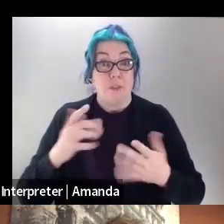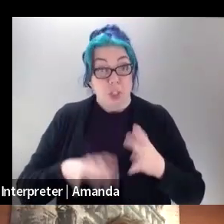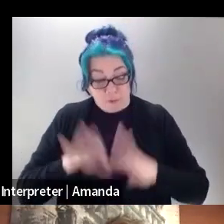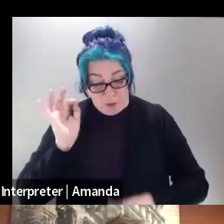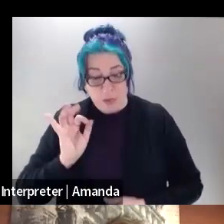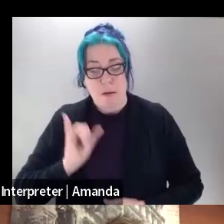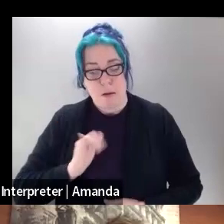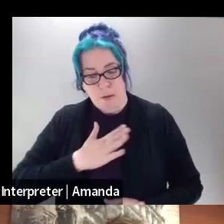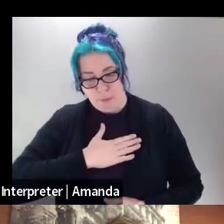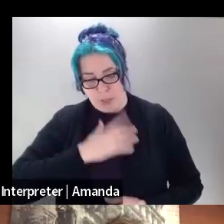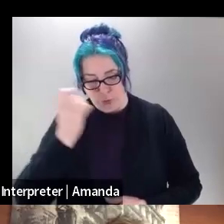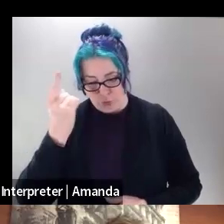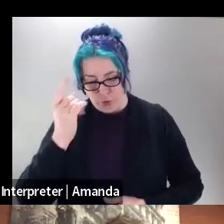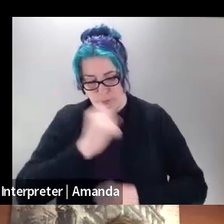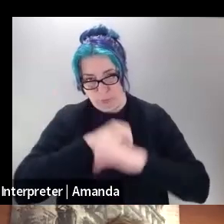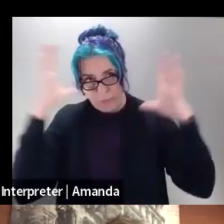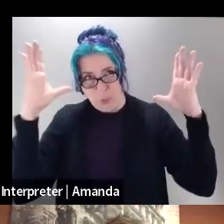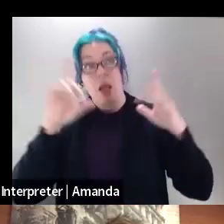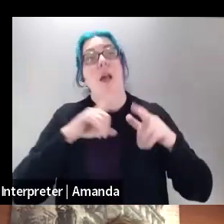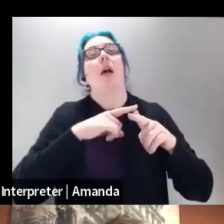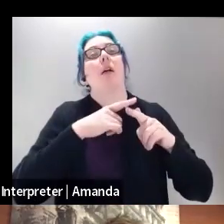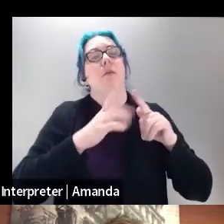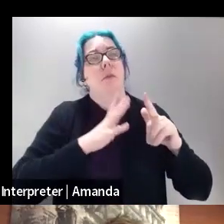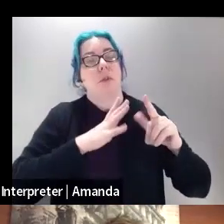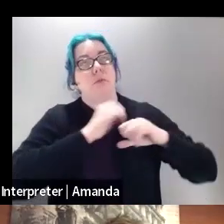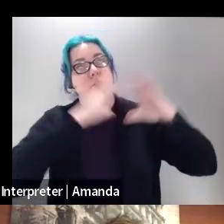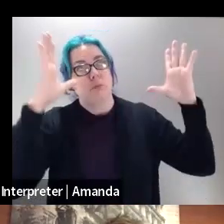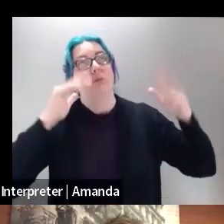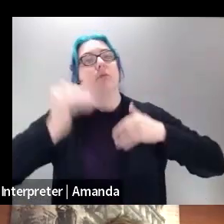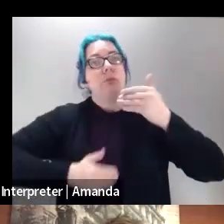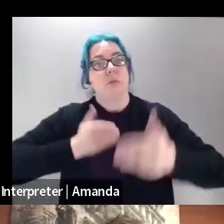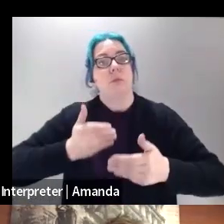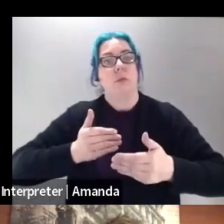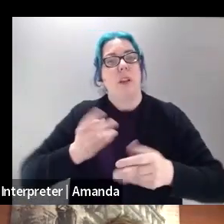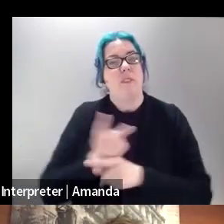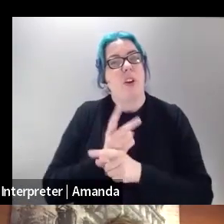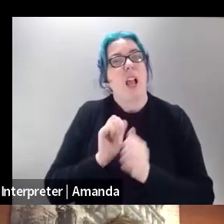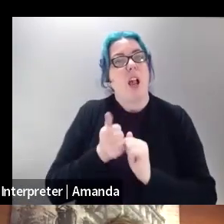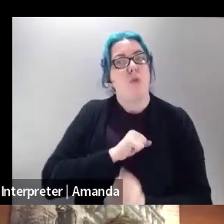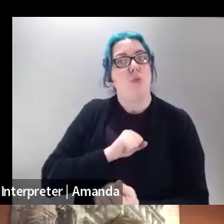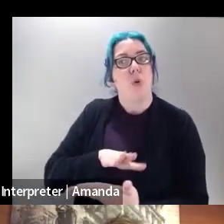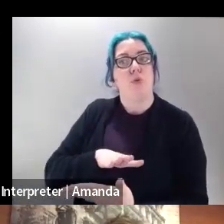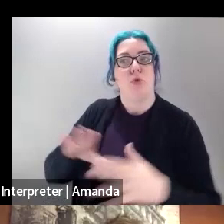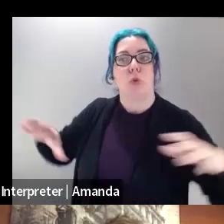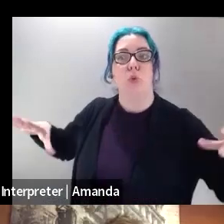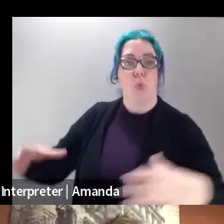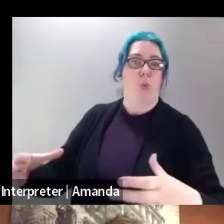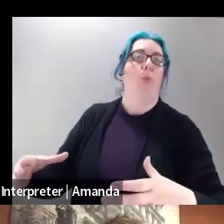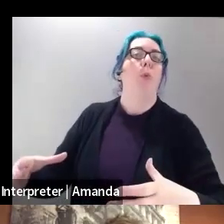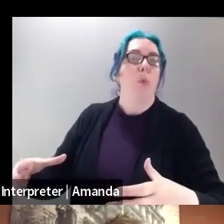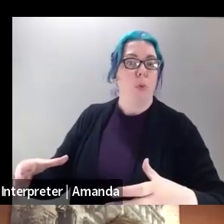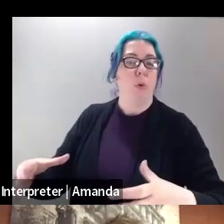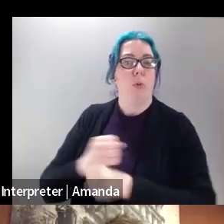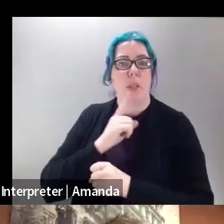our process with our ensemble that allows us to be our full selves, that espouses the virtues and values that we think